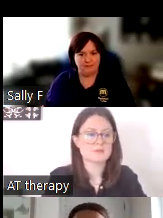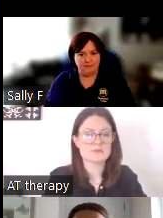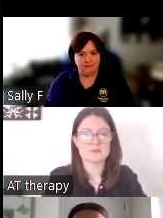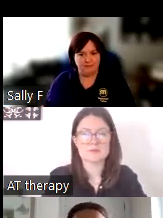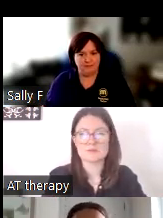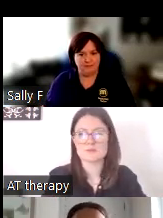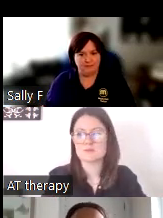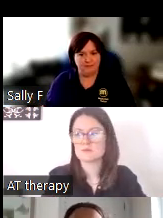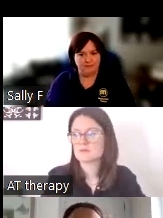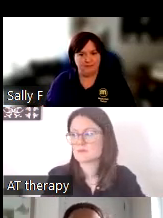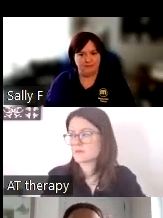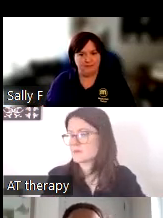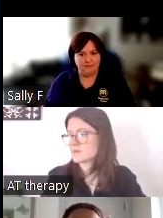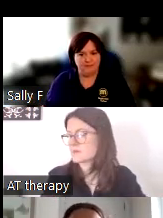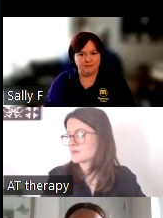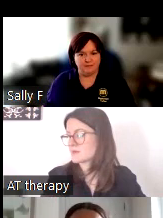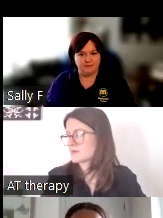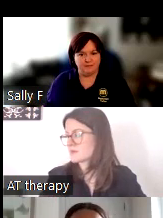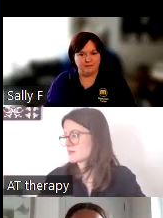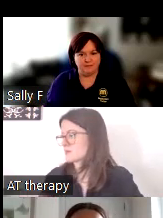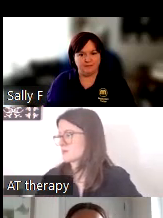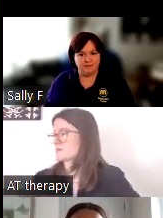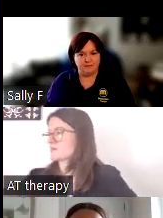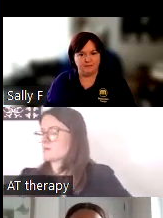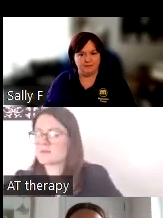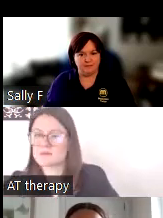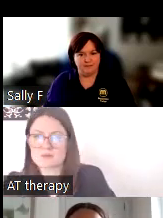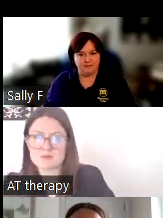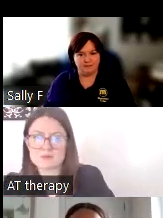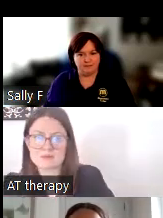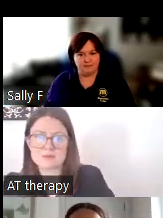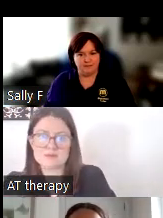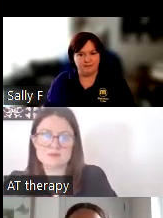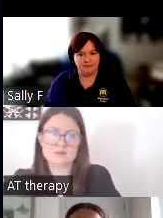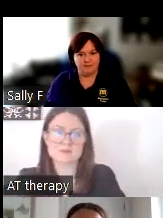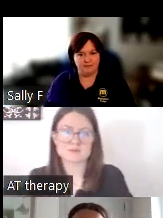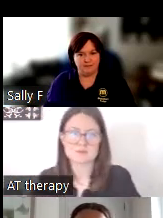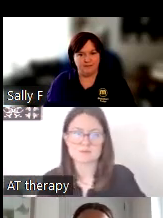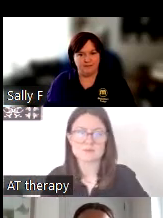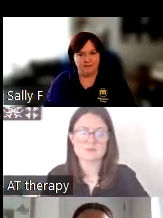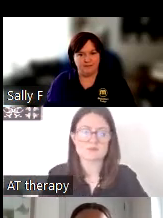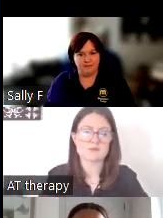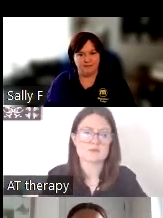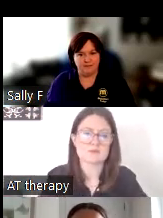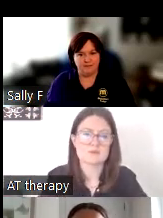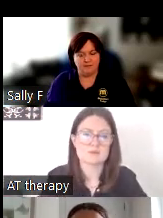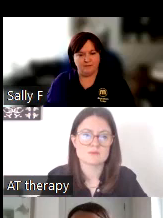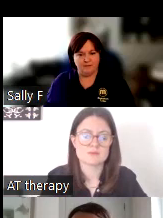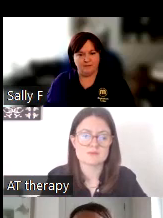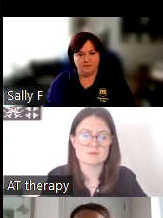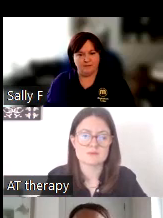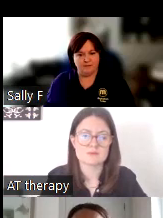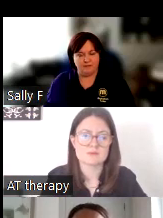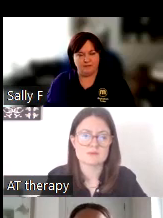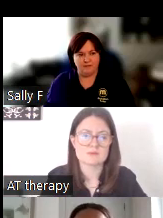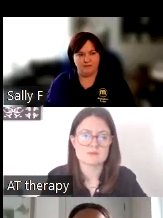very verbal. So just some examples of different ways in which you might be able to build Makaton into, if you're a